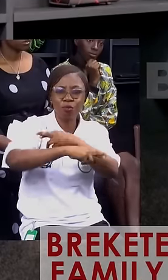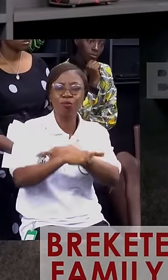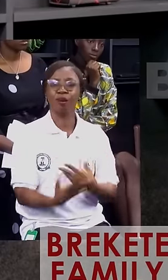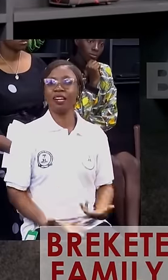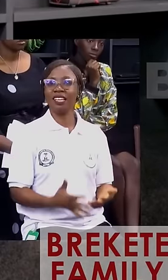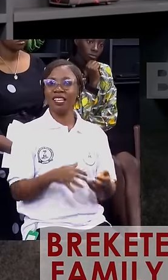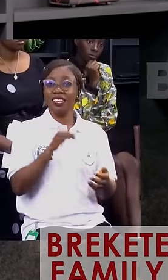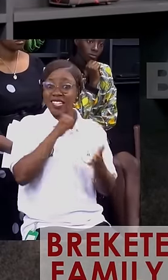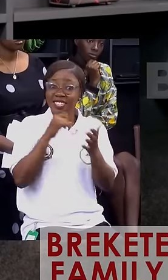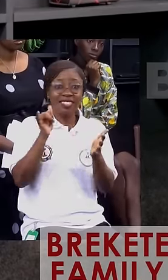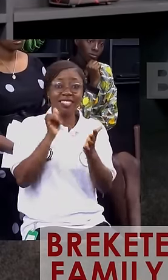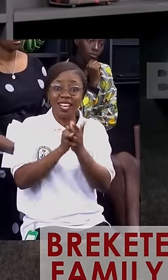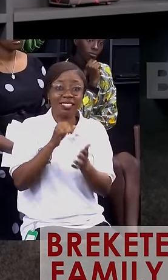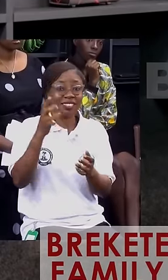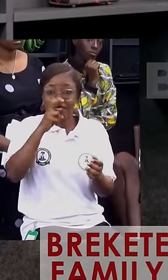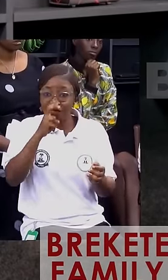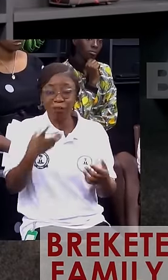is that serious.